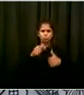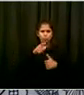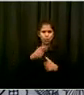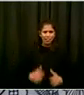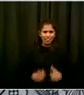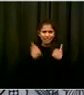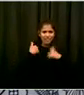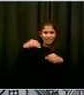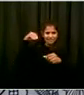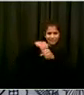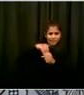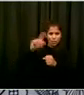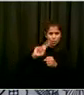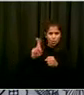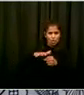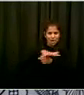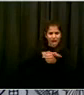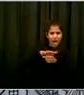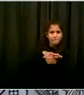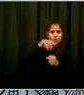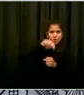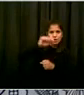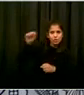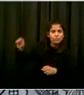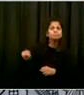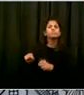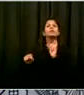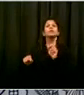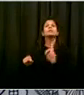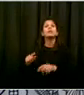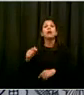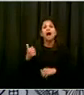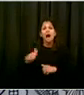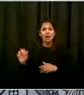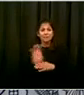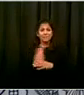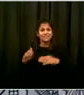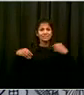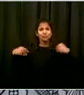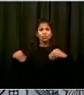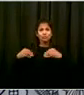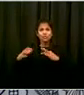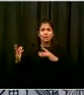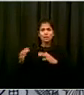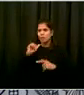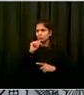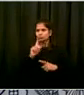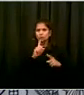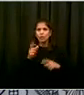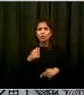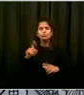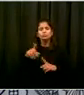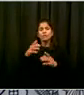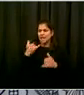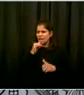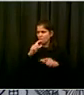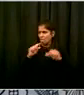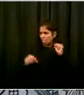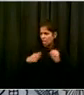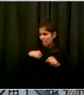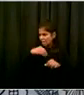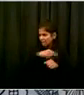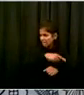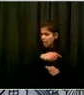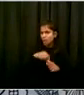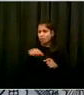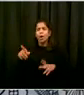owner refuses, they would be liable for penalties. But I think what everyone wants to do here is comply with these